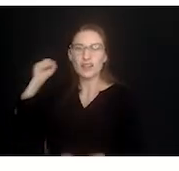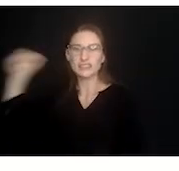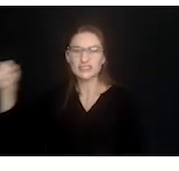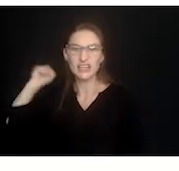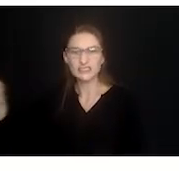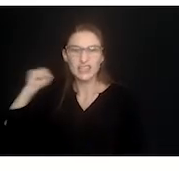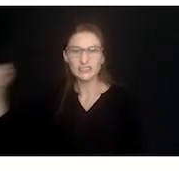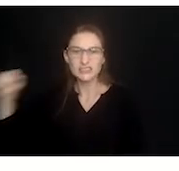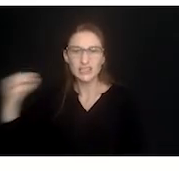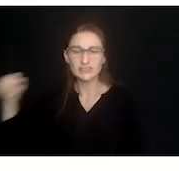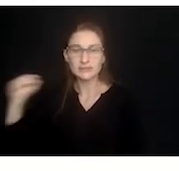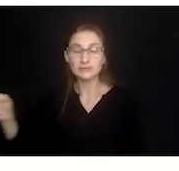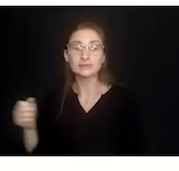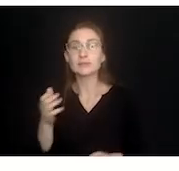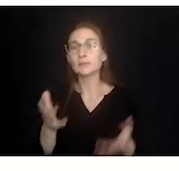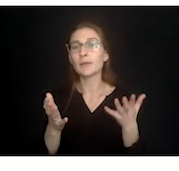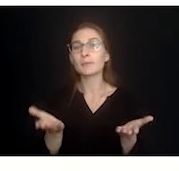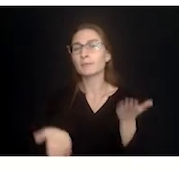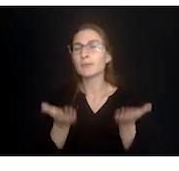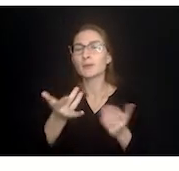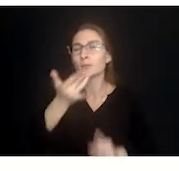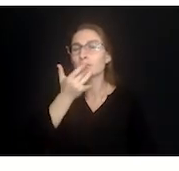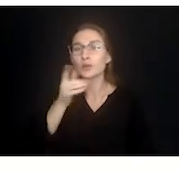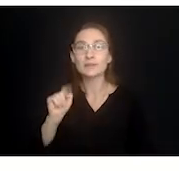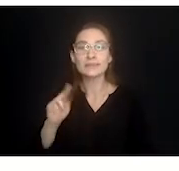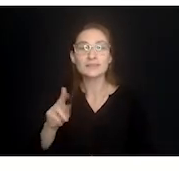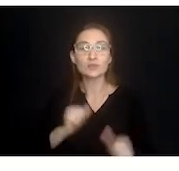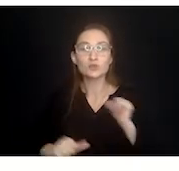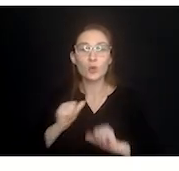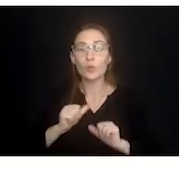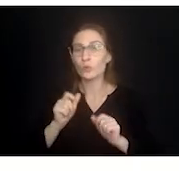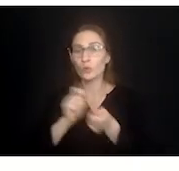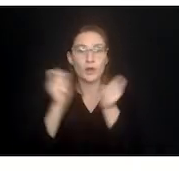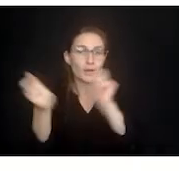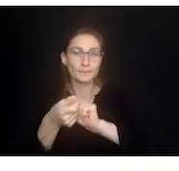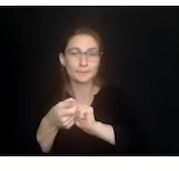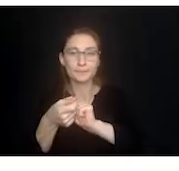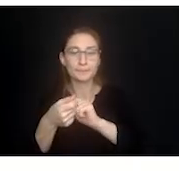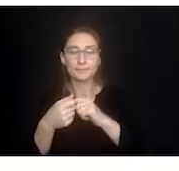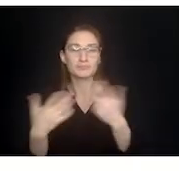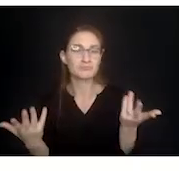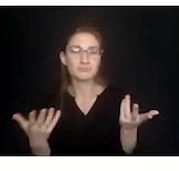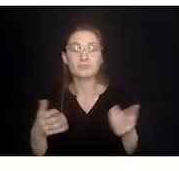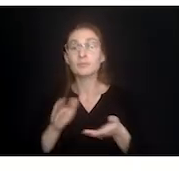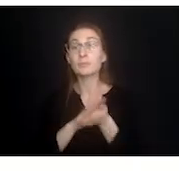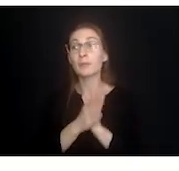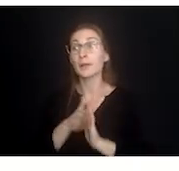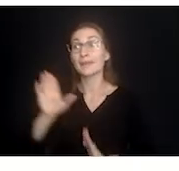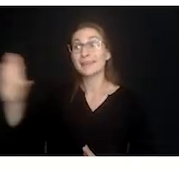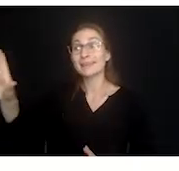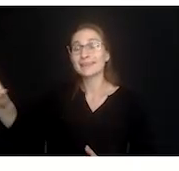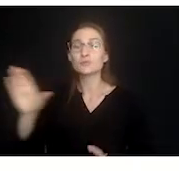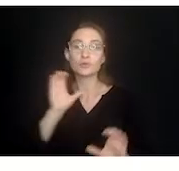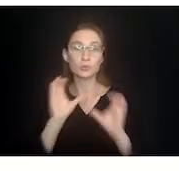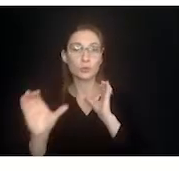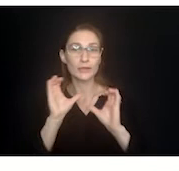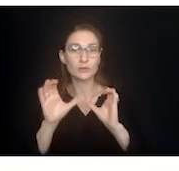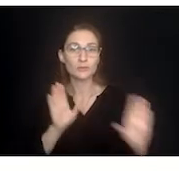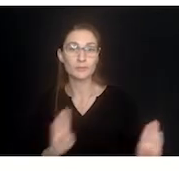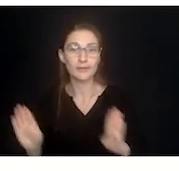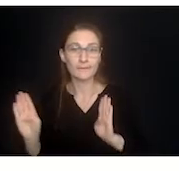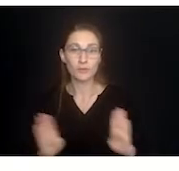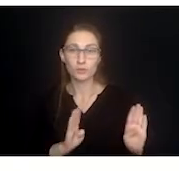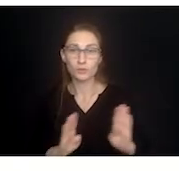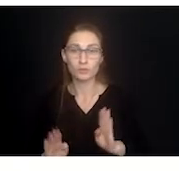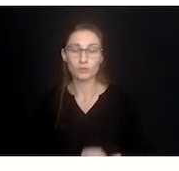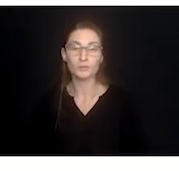down on the sofa, he would immediately hit the wall. And that may have been because he probably wanted a different change in what he was watching. This